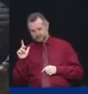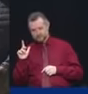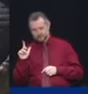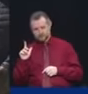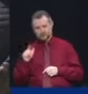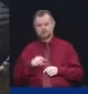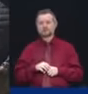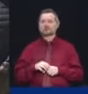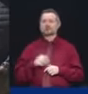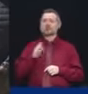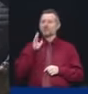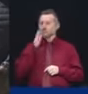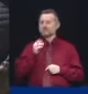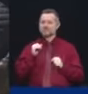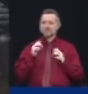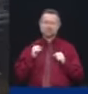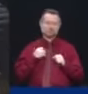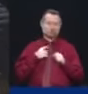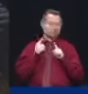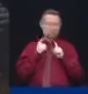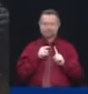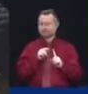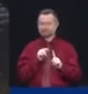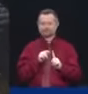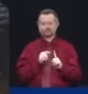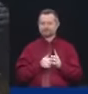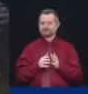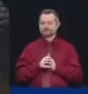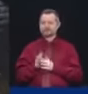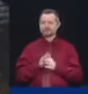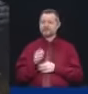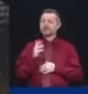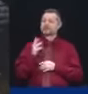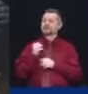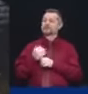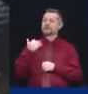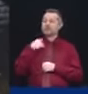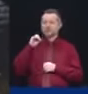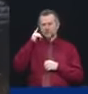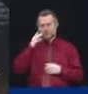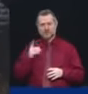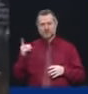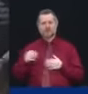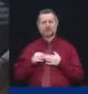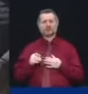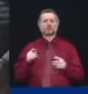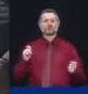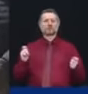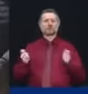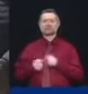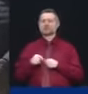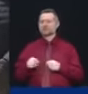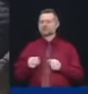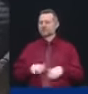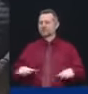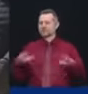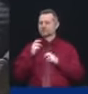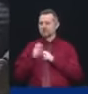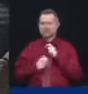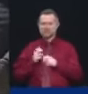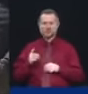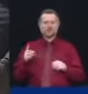2023, an incredible goal. A few years ago, the governor led a transformation of the fairgrounds, investing over